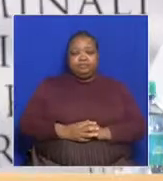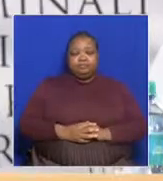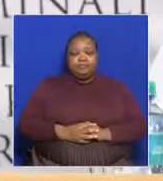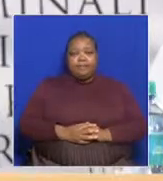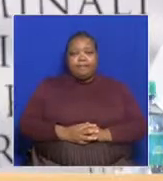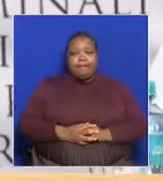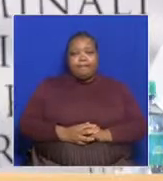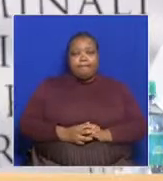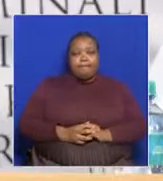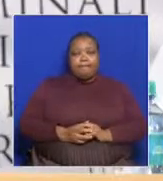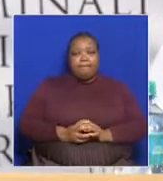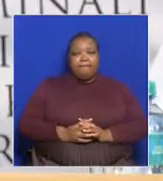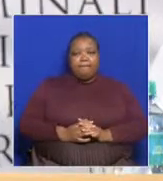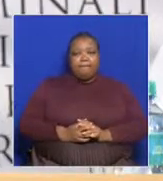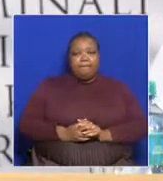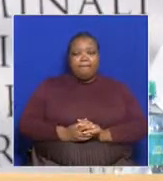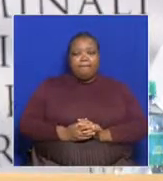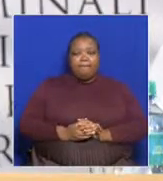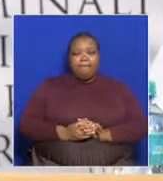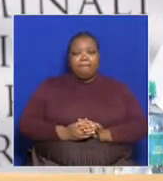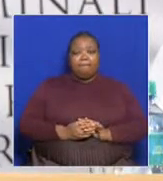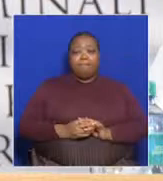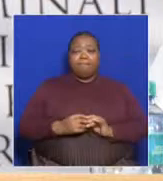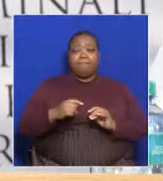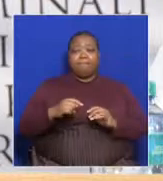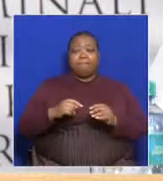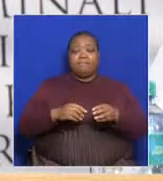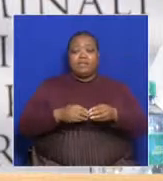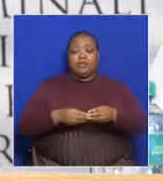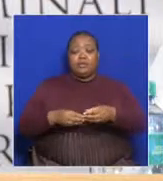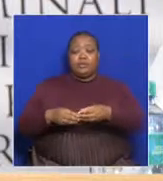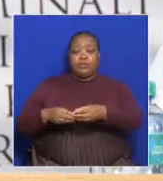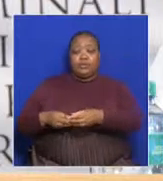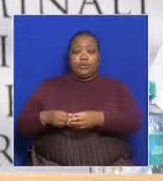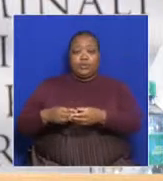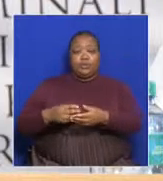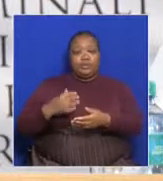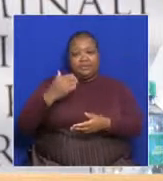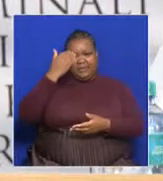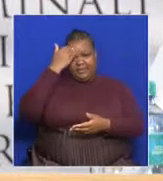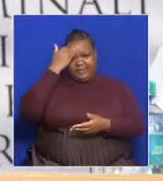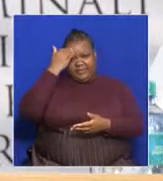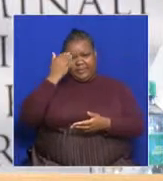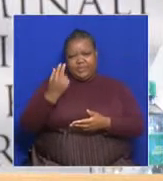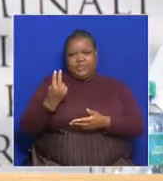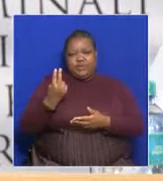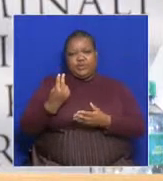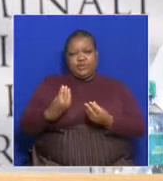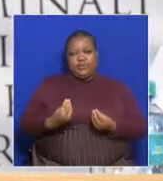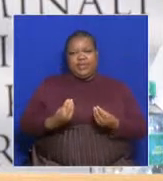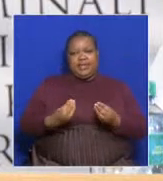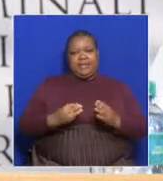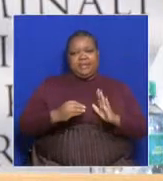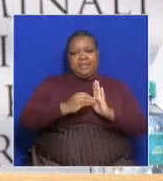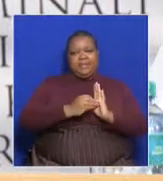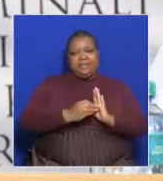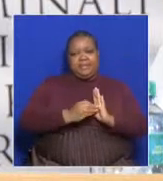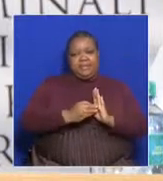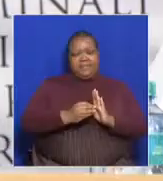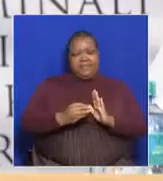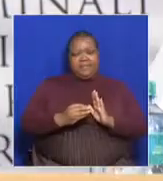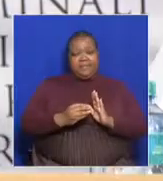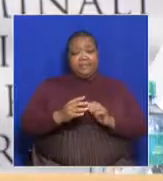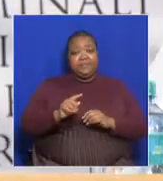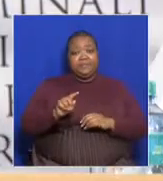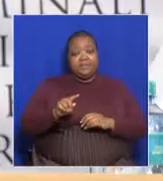I am familiar through these documents of those two numbers. If you look at your